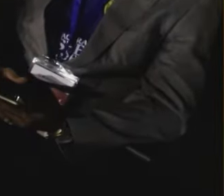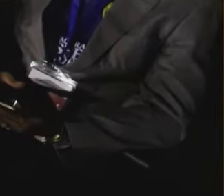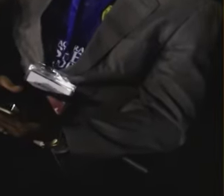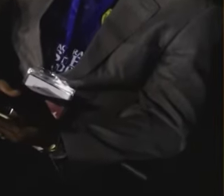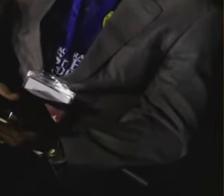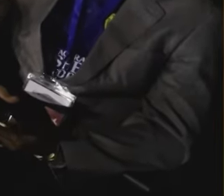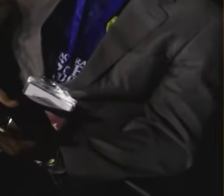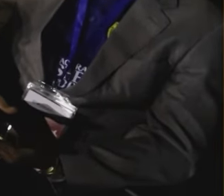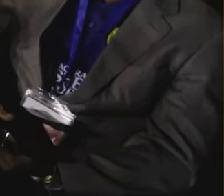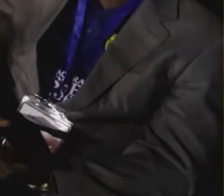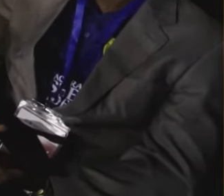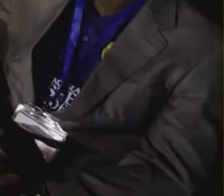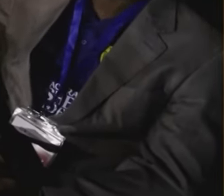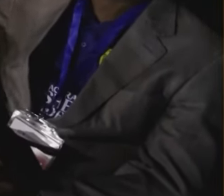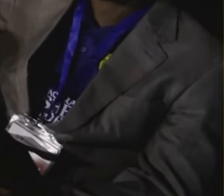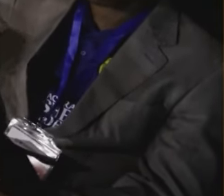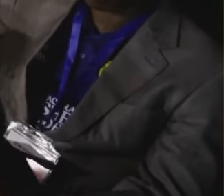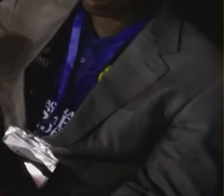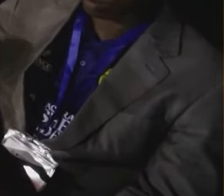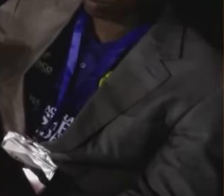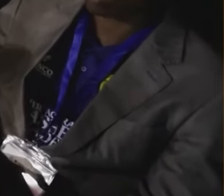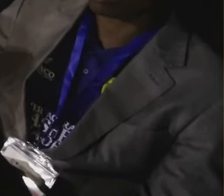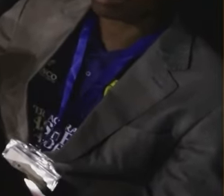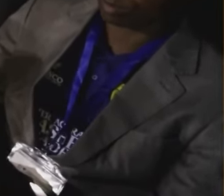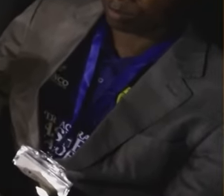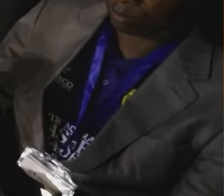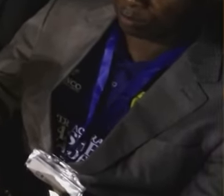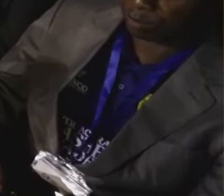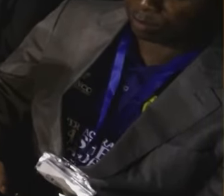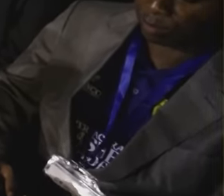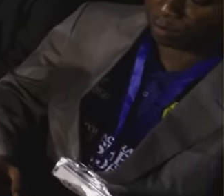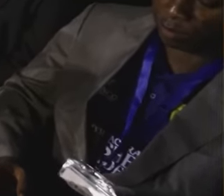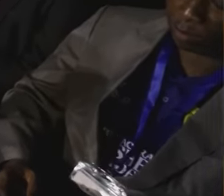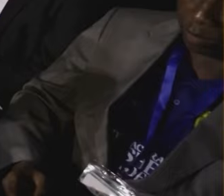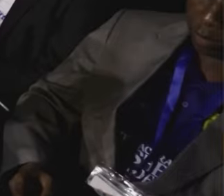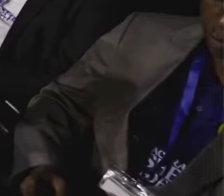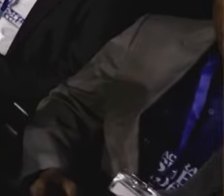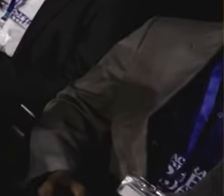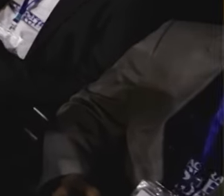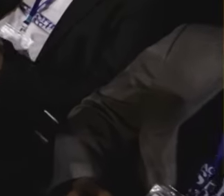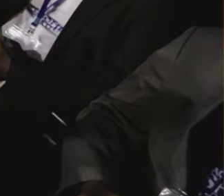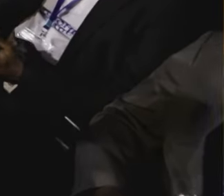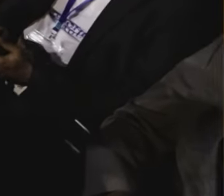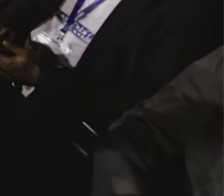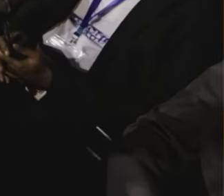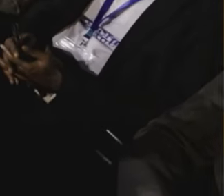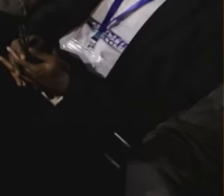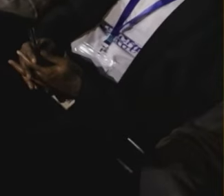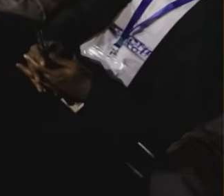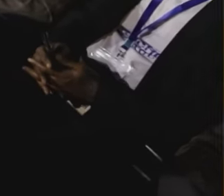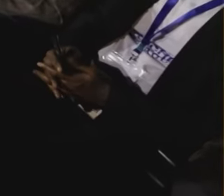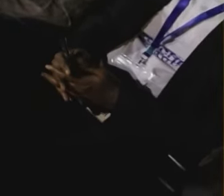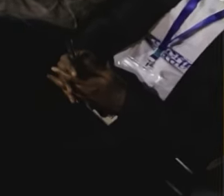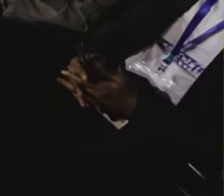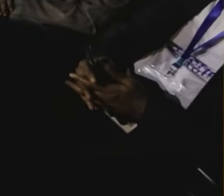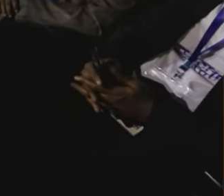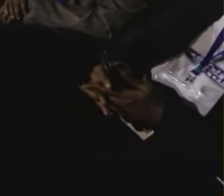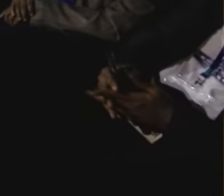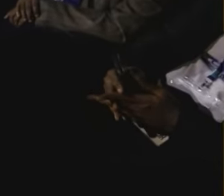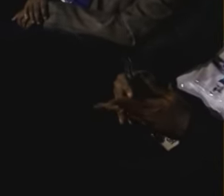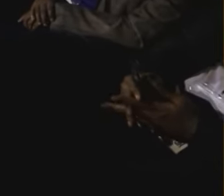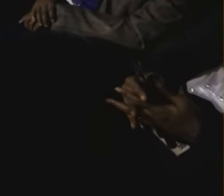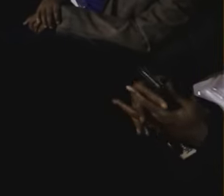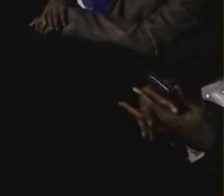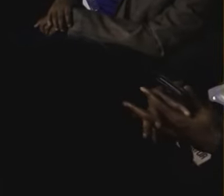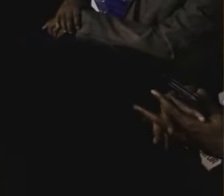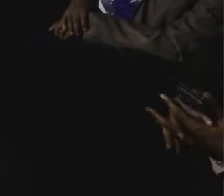you will return aswa dia nipa ye enti because of the disobedience of man enomi amekai these curses